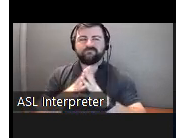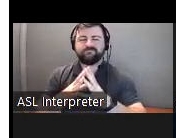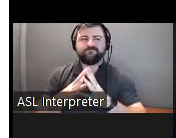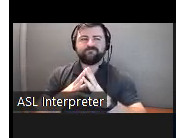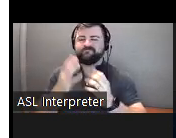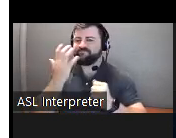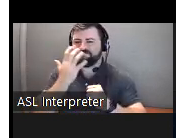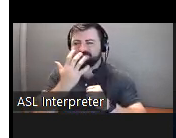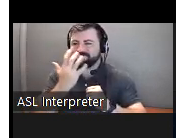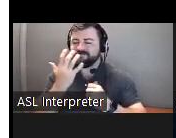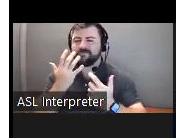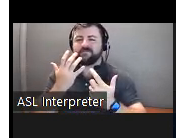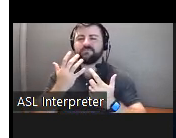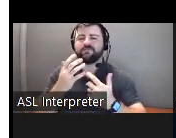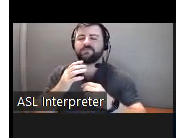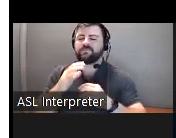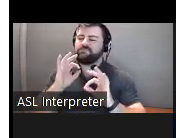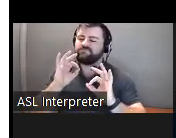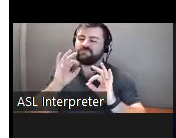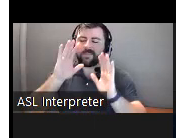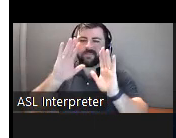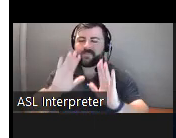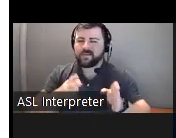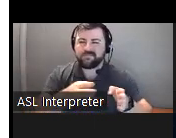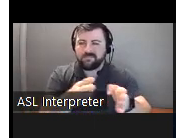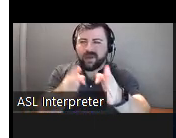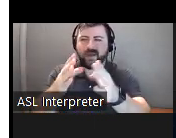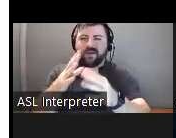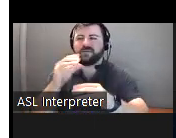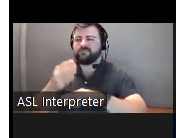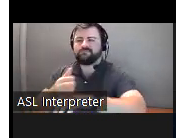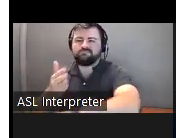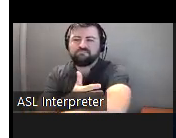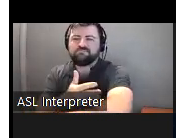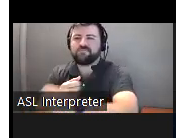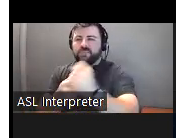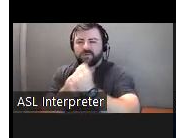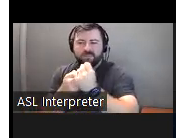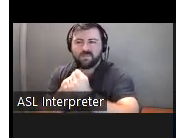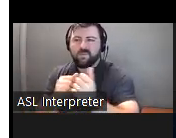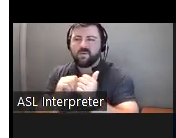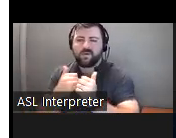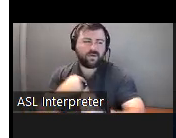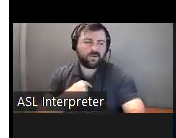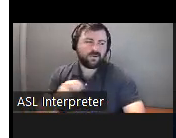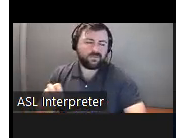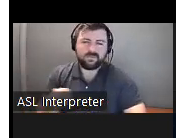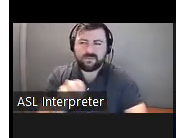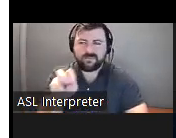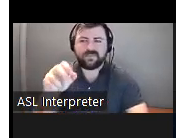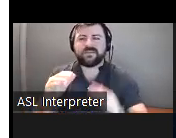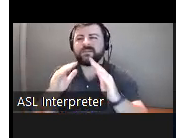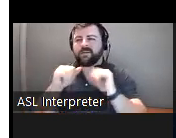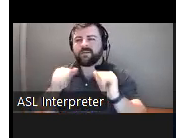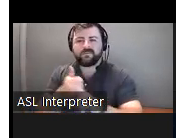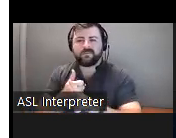put extraordinary paths and strides and supports in way of navigating the systems that have